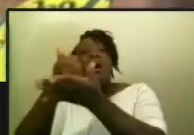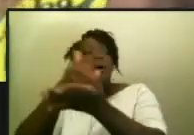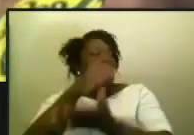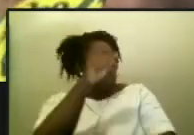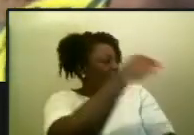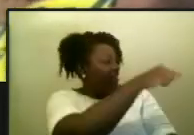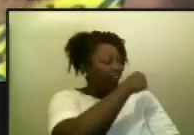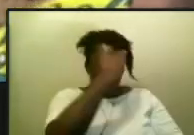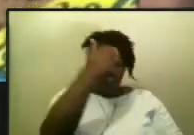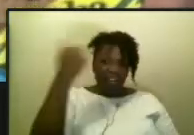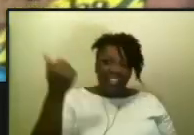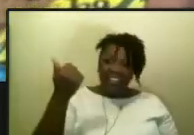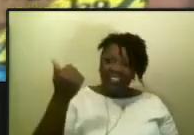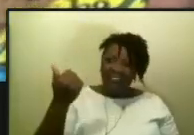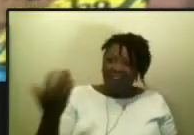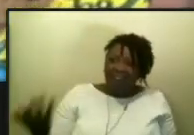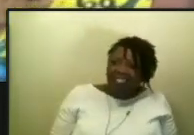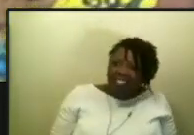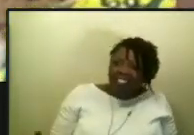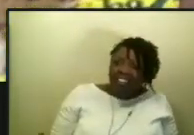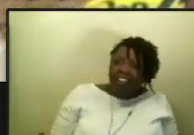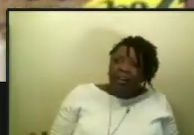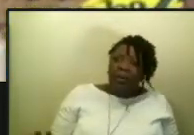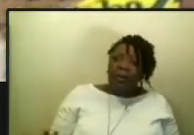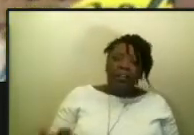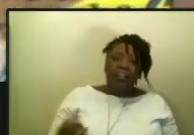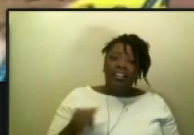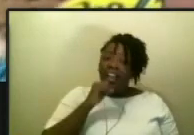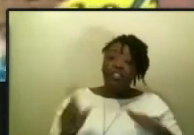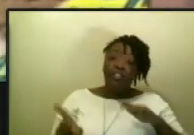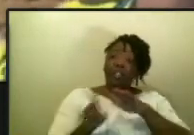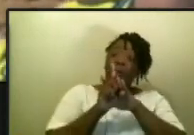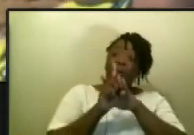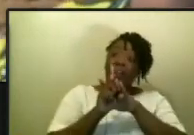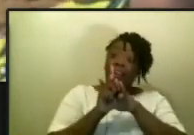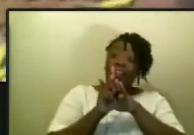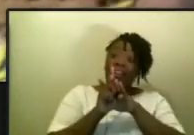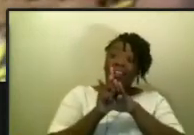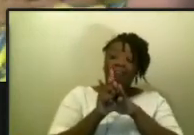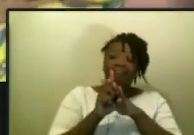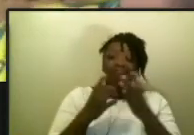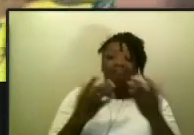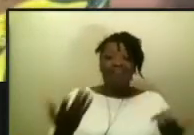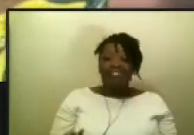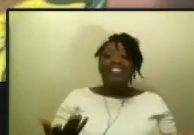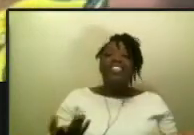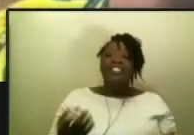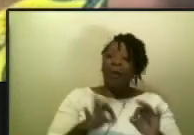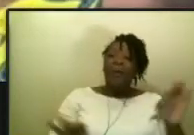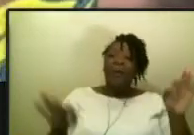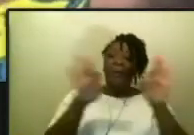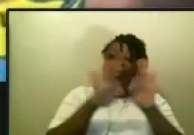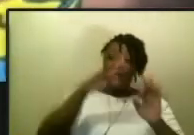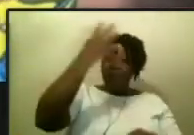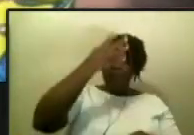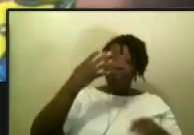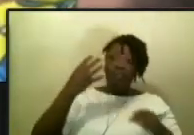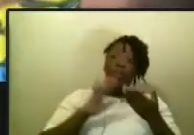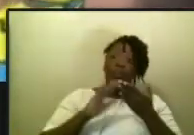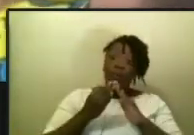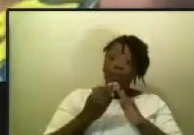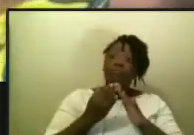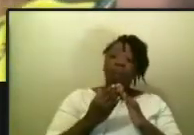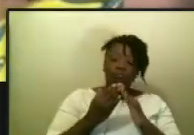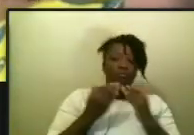it because, you know, we don't show up in our democracy a certain way. It is very important that immigrant communities continue to be